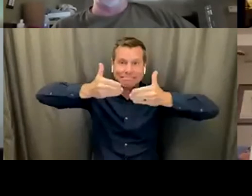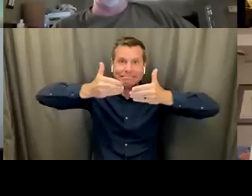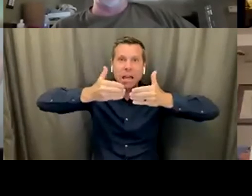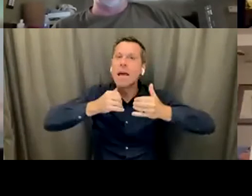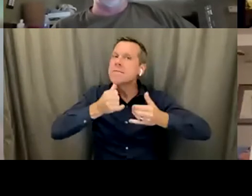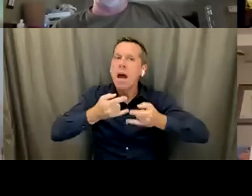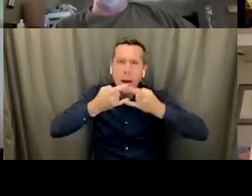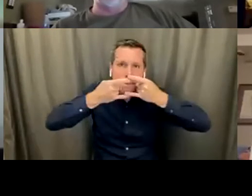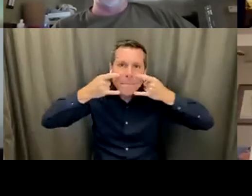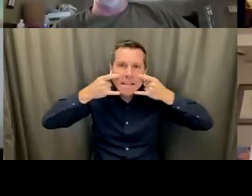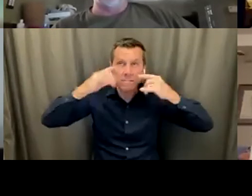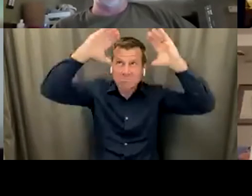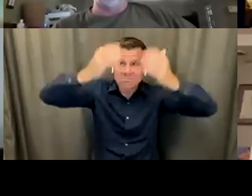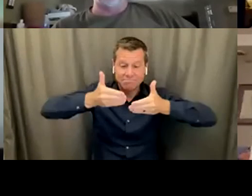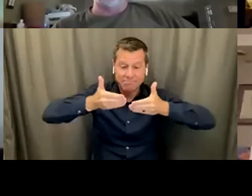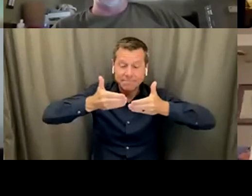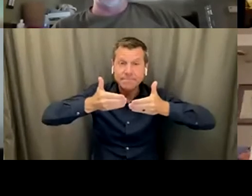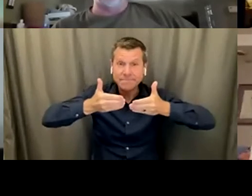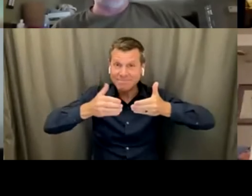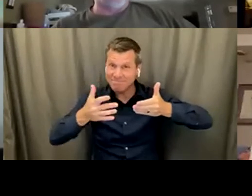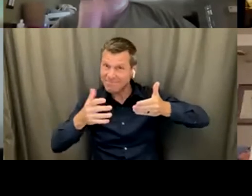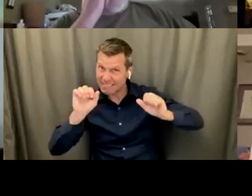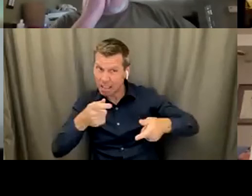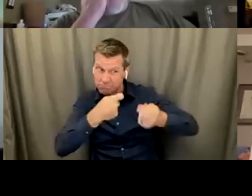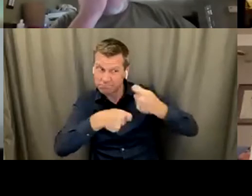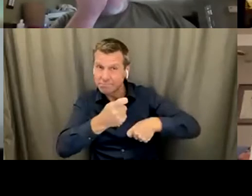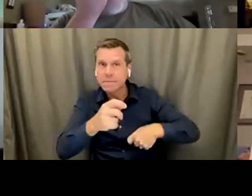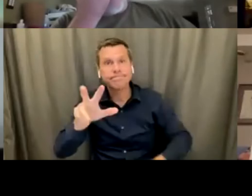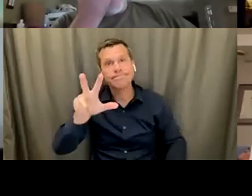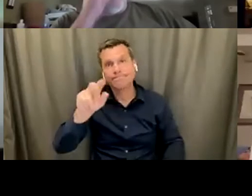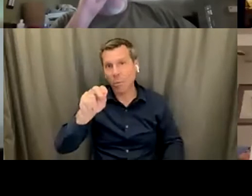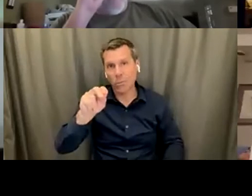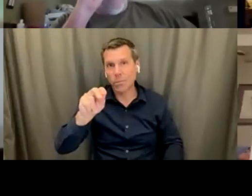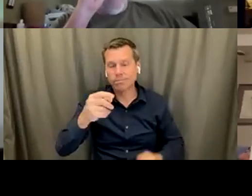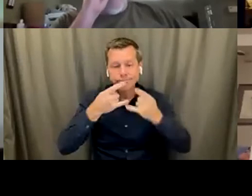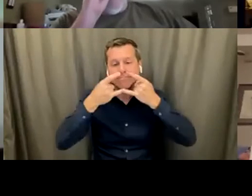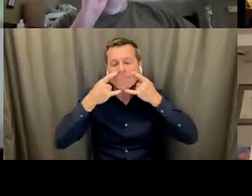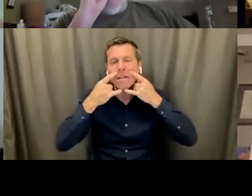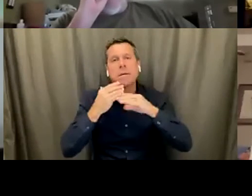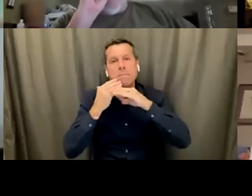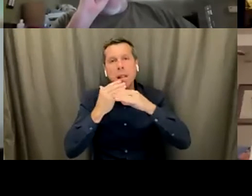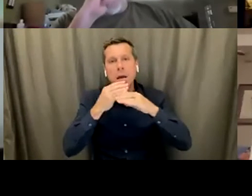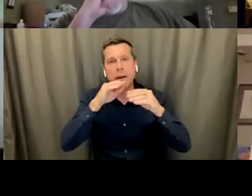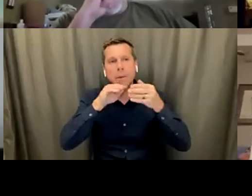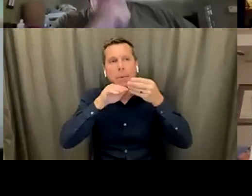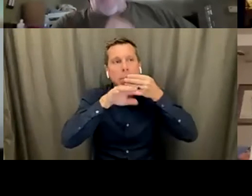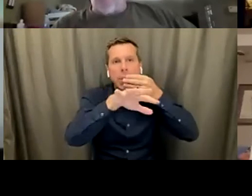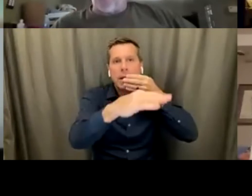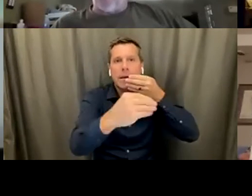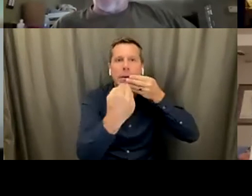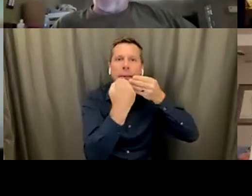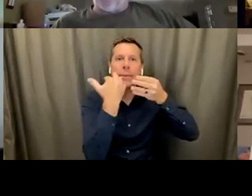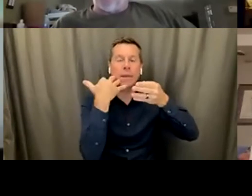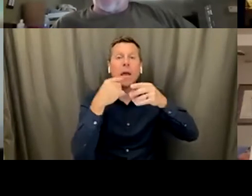classroom? And the answer is no, because face shields don't block respiratory aerosols. But there are clear face masks out there now that have